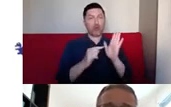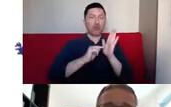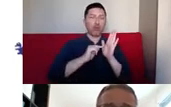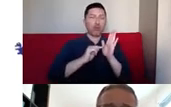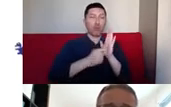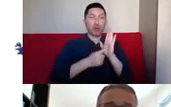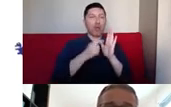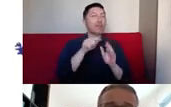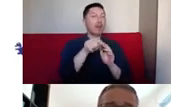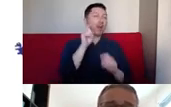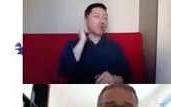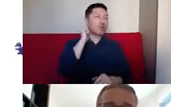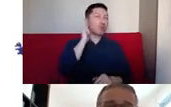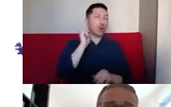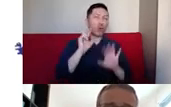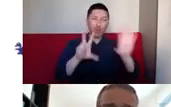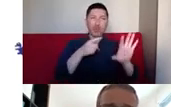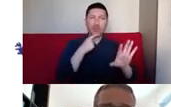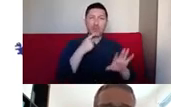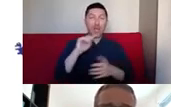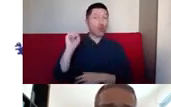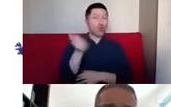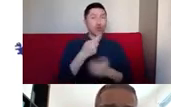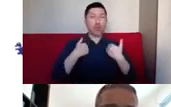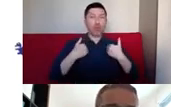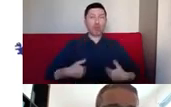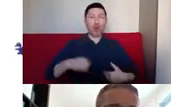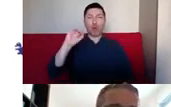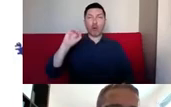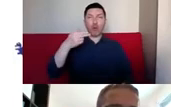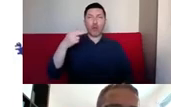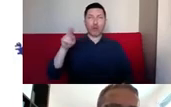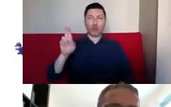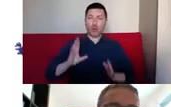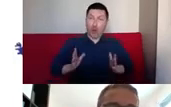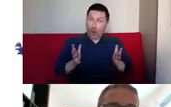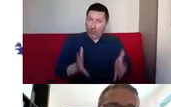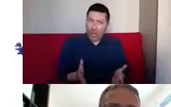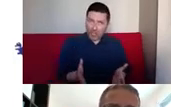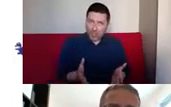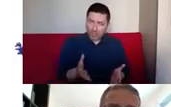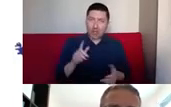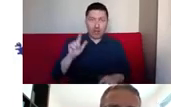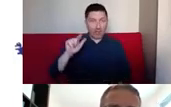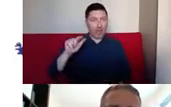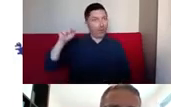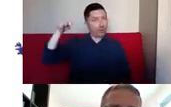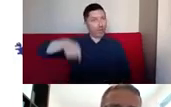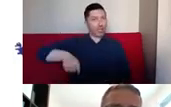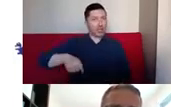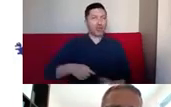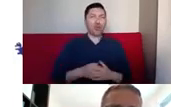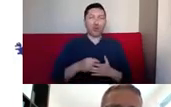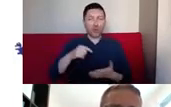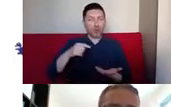and industries are taking off on these sustainable development goals. And then we have some kind of